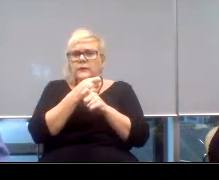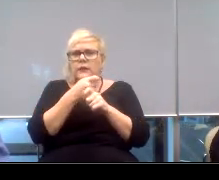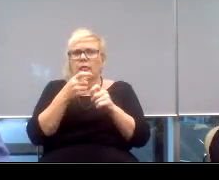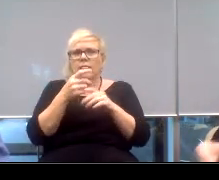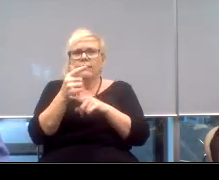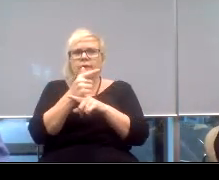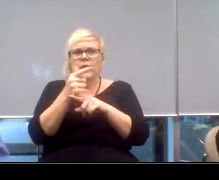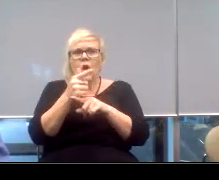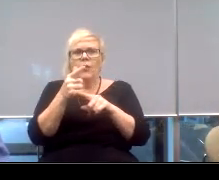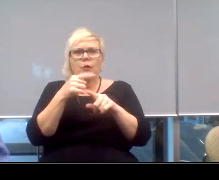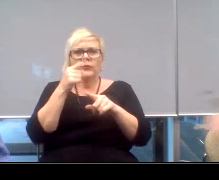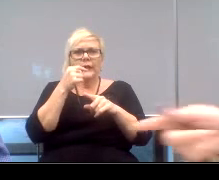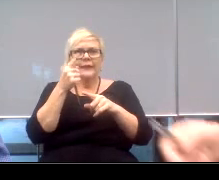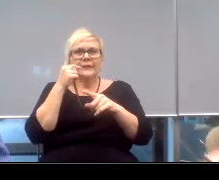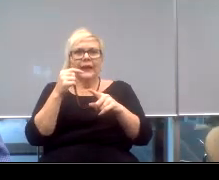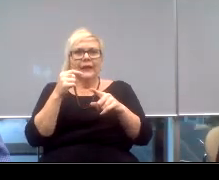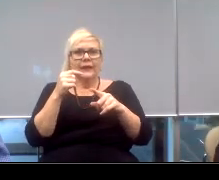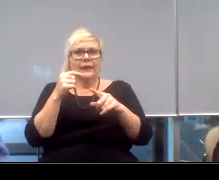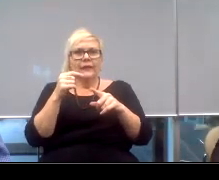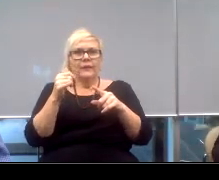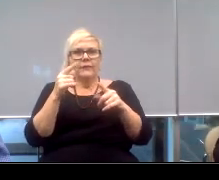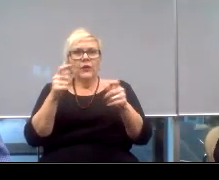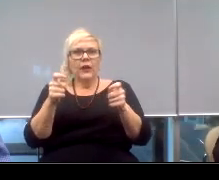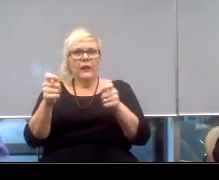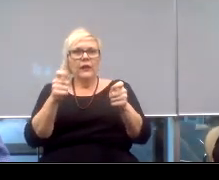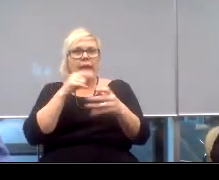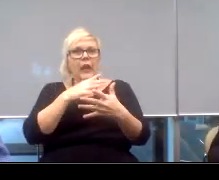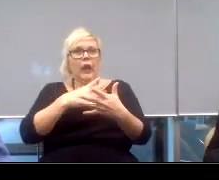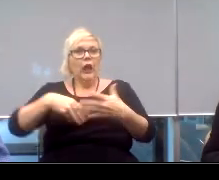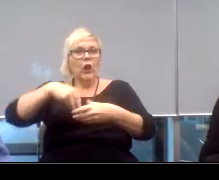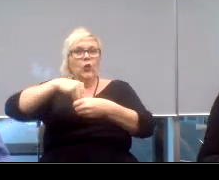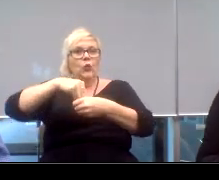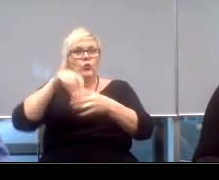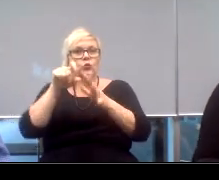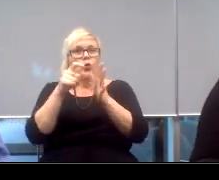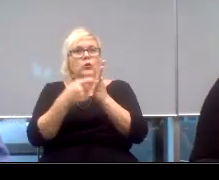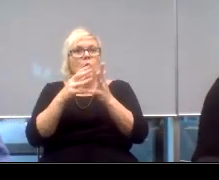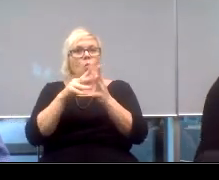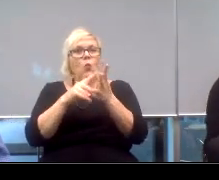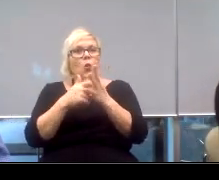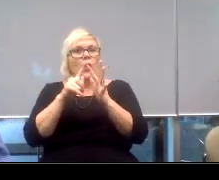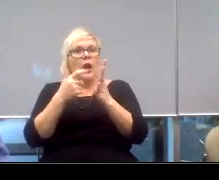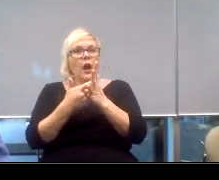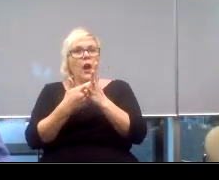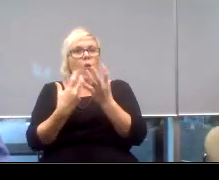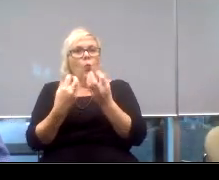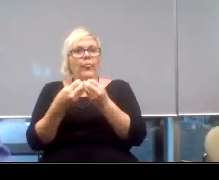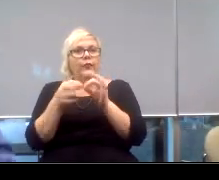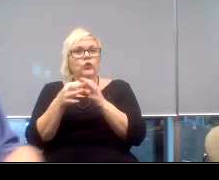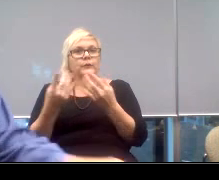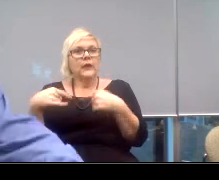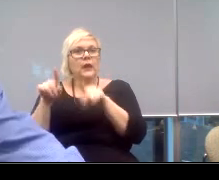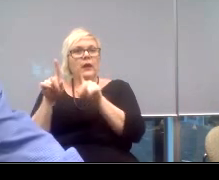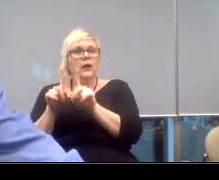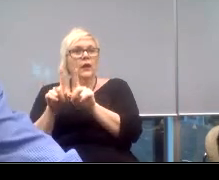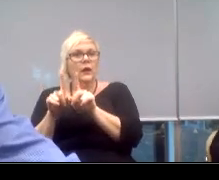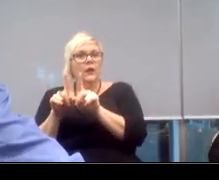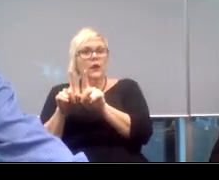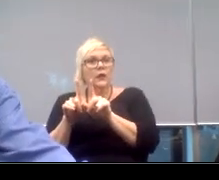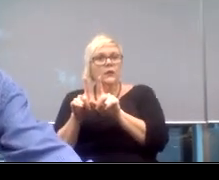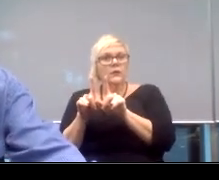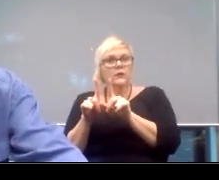video here, so we can actually perhaps include you in the screen. Oh, I can do